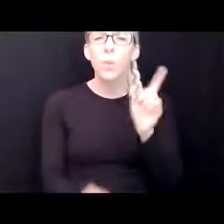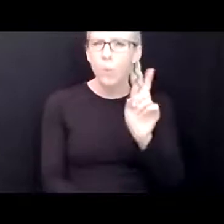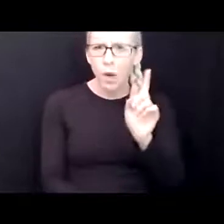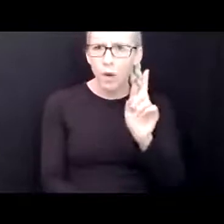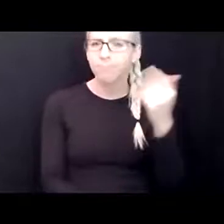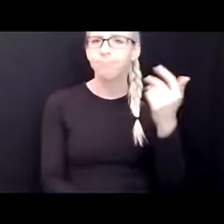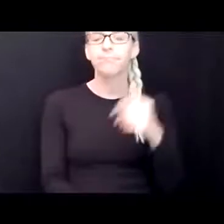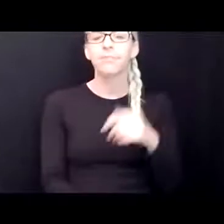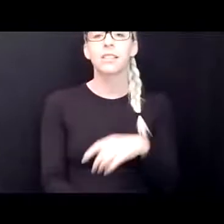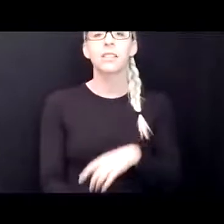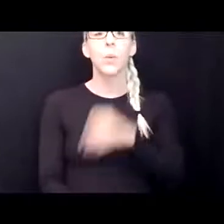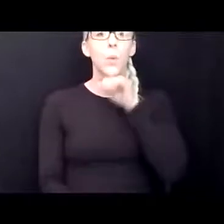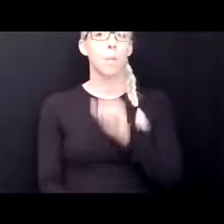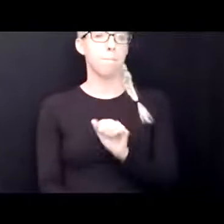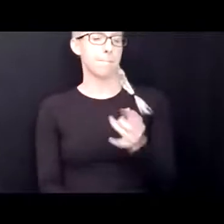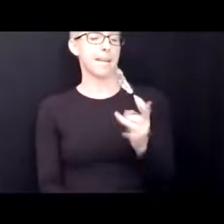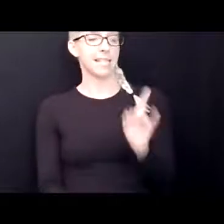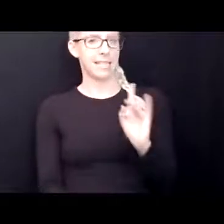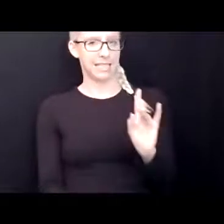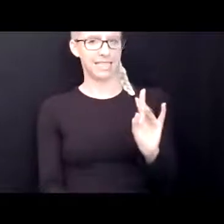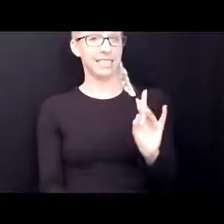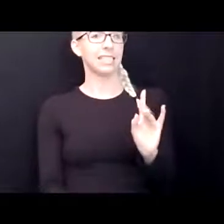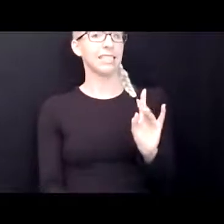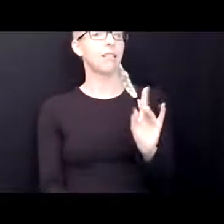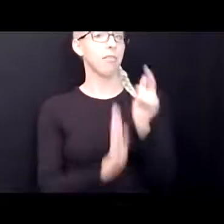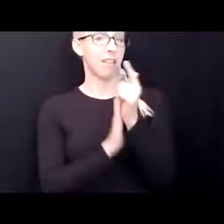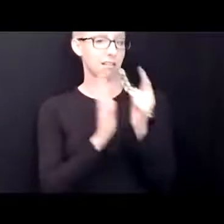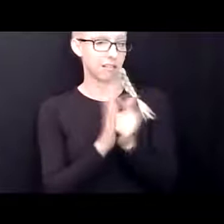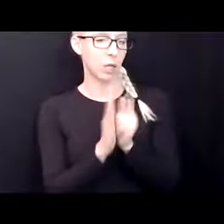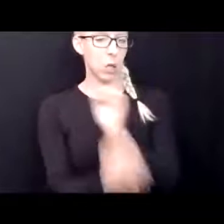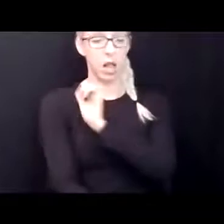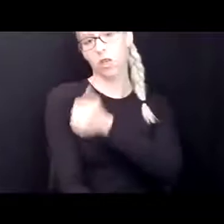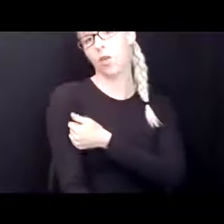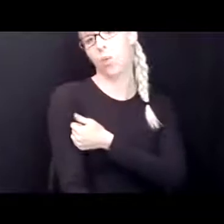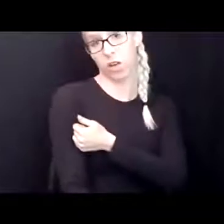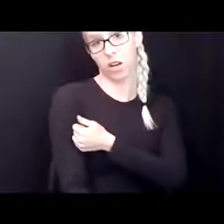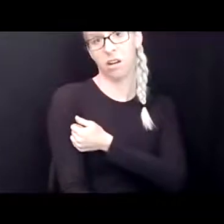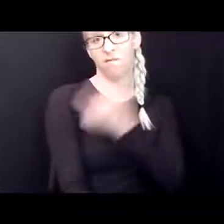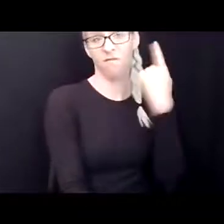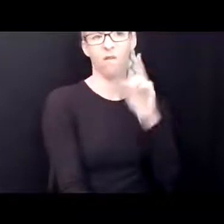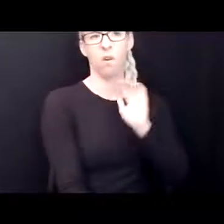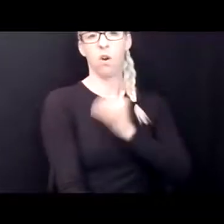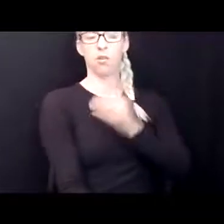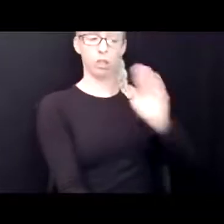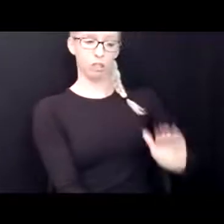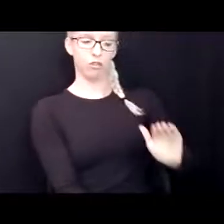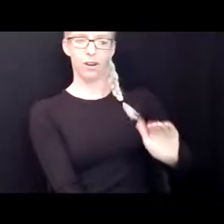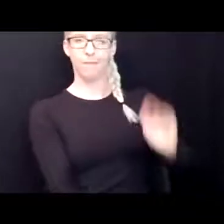18, as parents, we stop having legal authority to make decisions on behalf of our